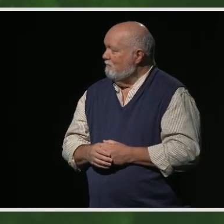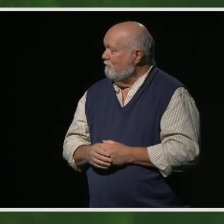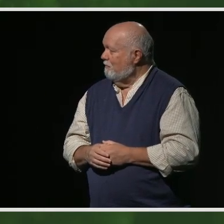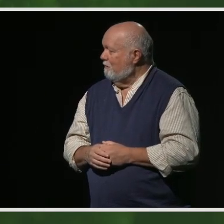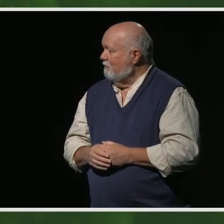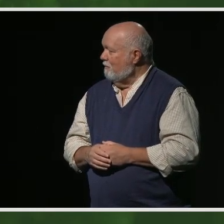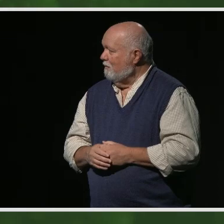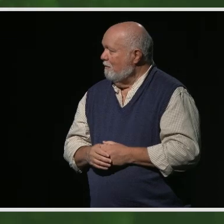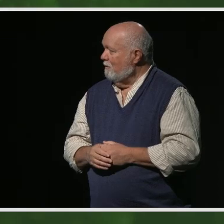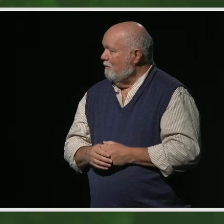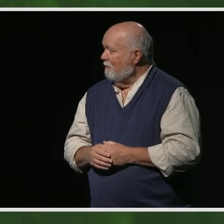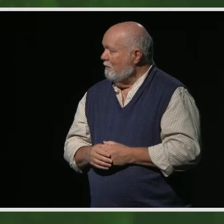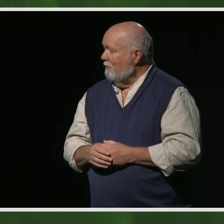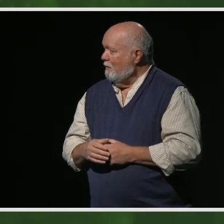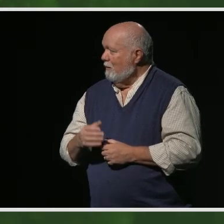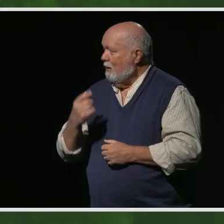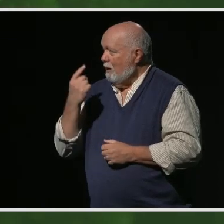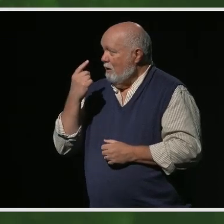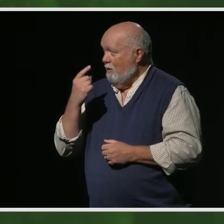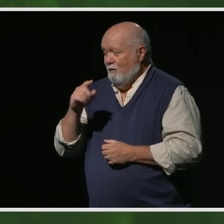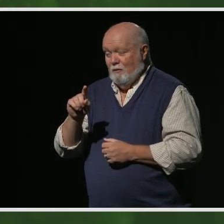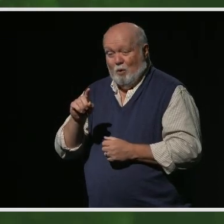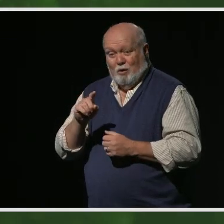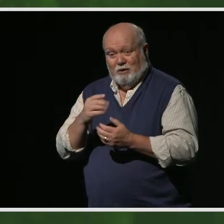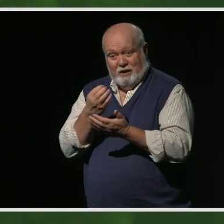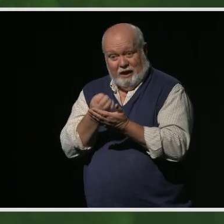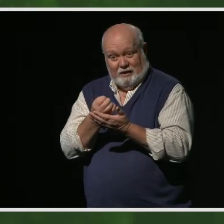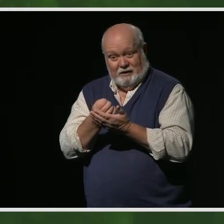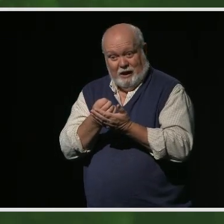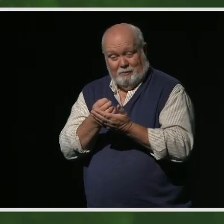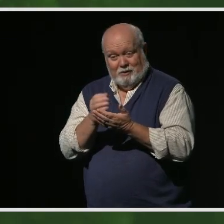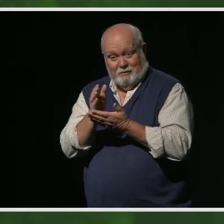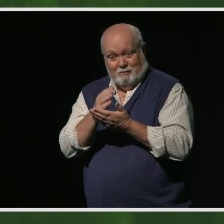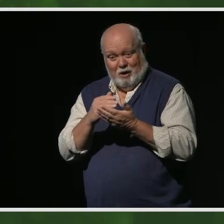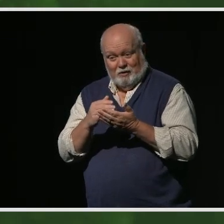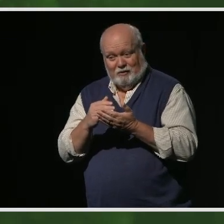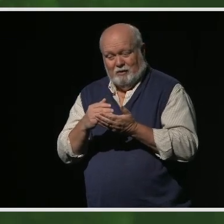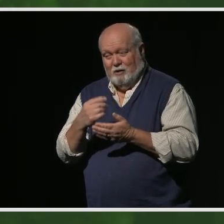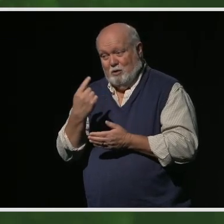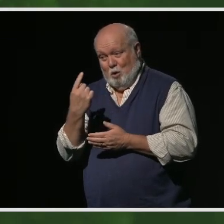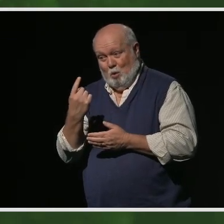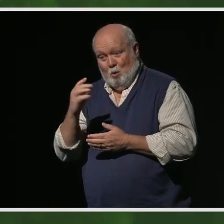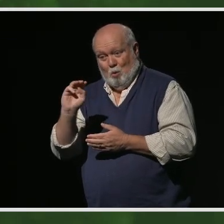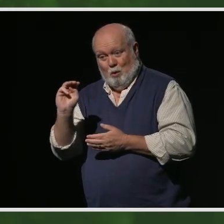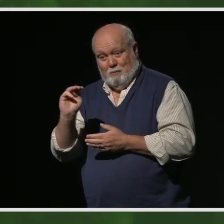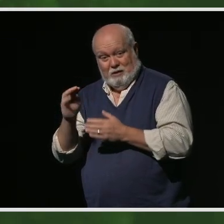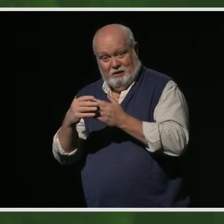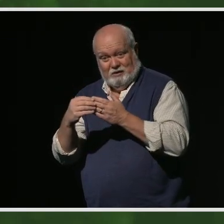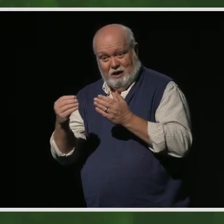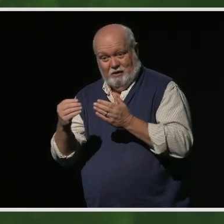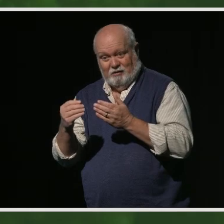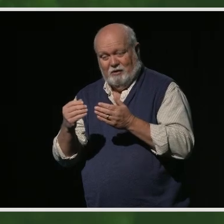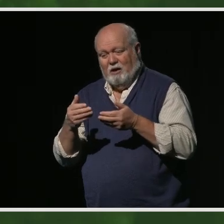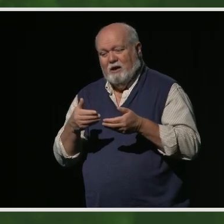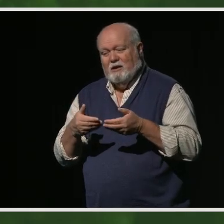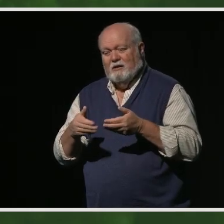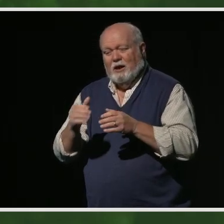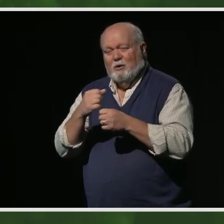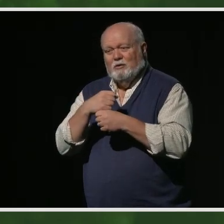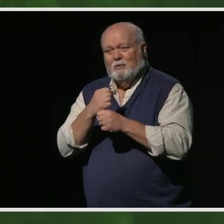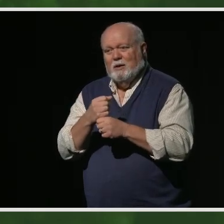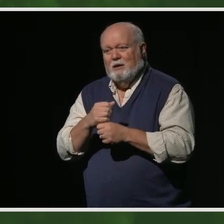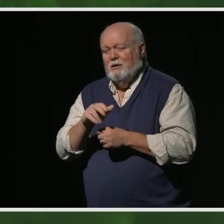When it comes to unique economics, this $1 million will allow us to generate $3.5